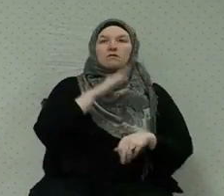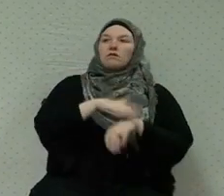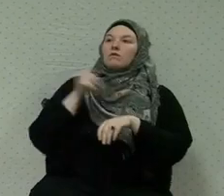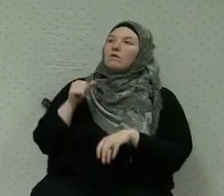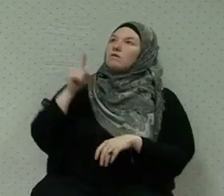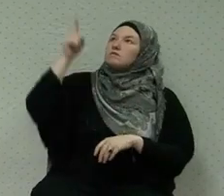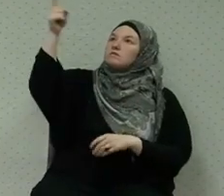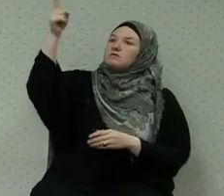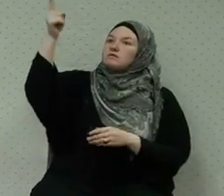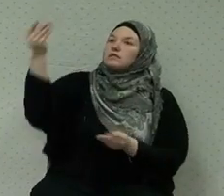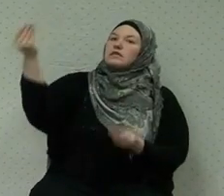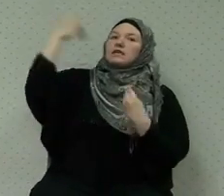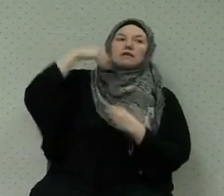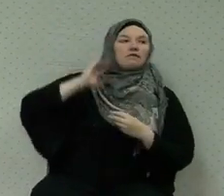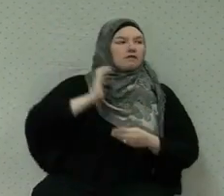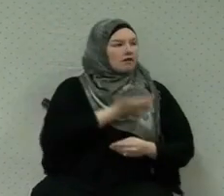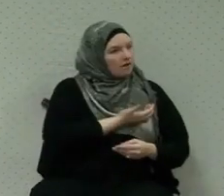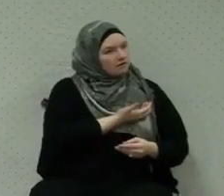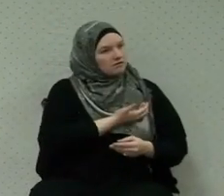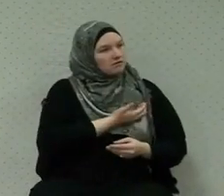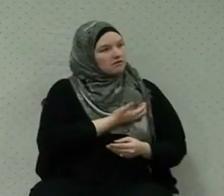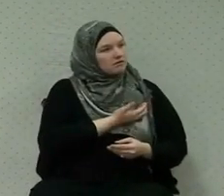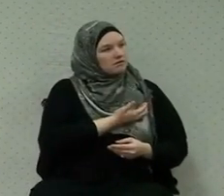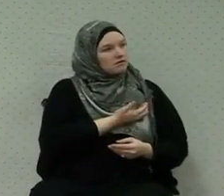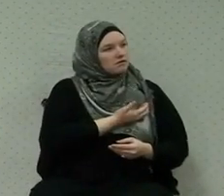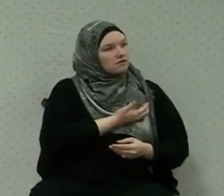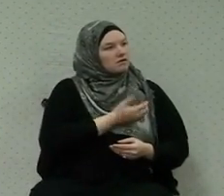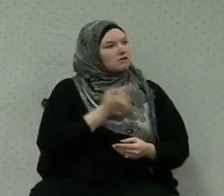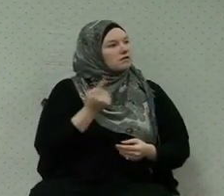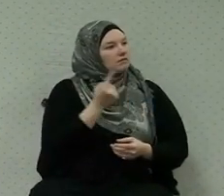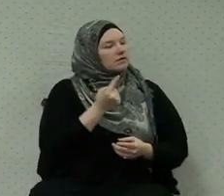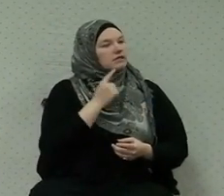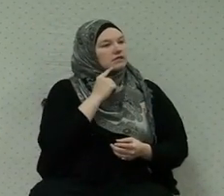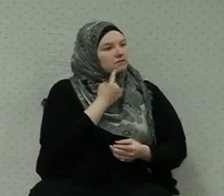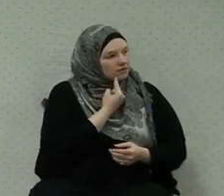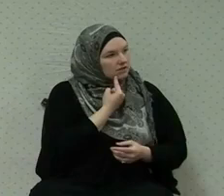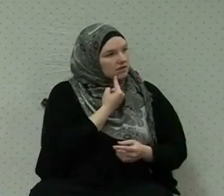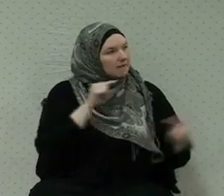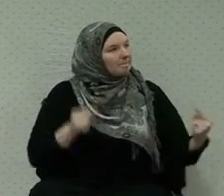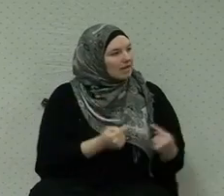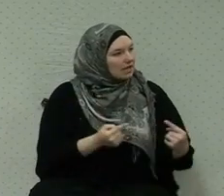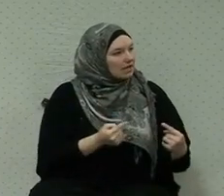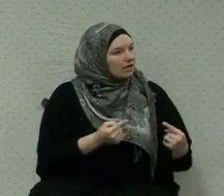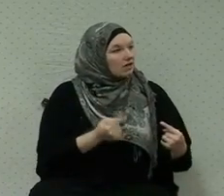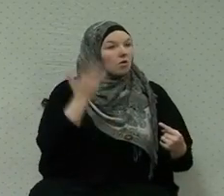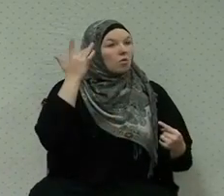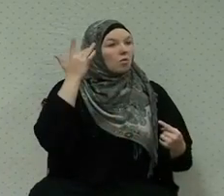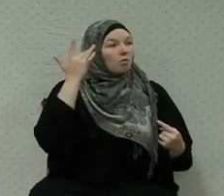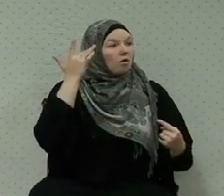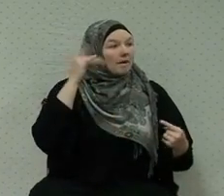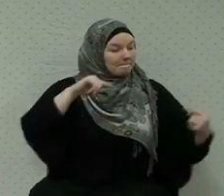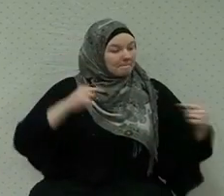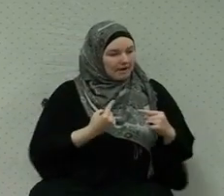something more painful than what already we have, so that we can feel it, so that it becomes